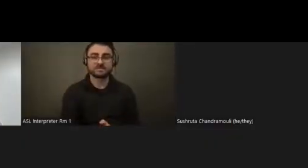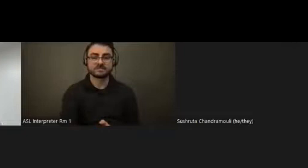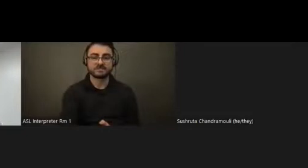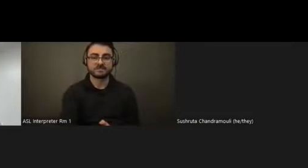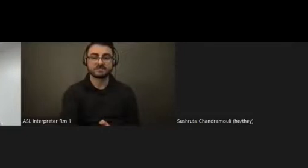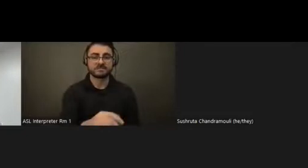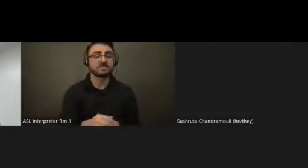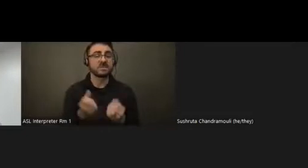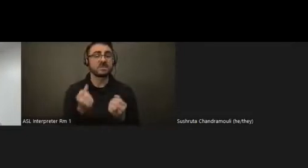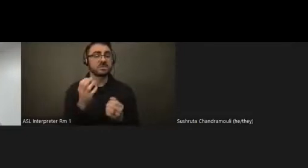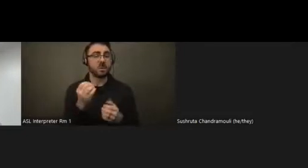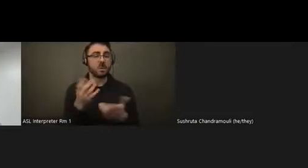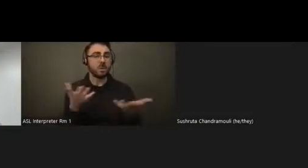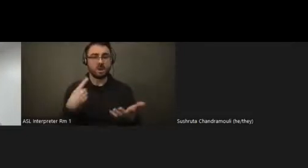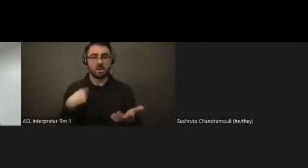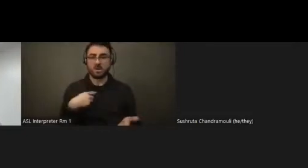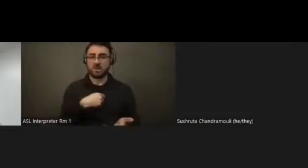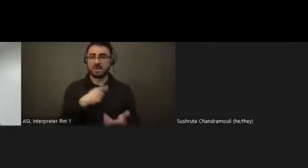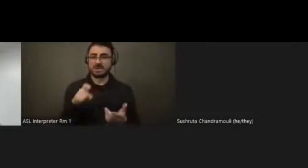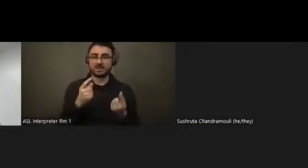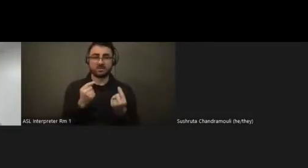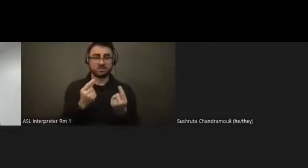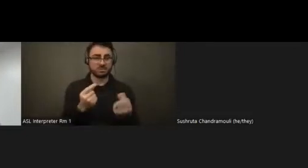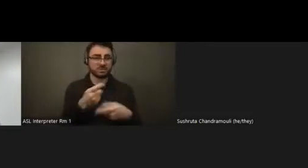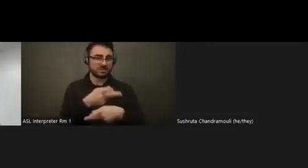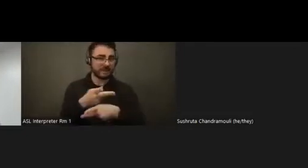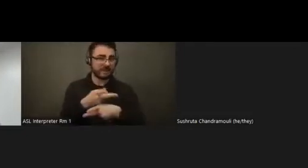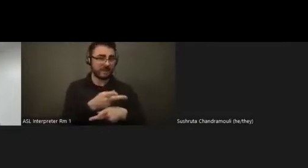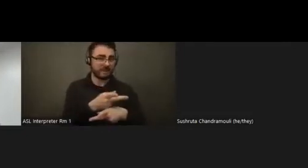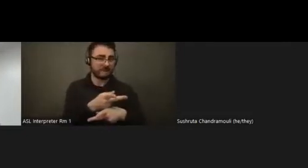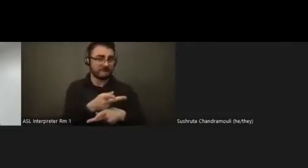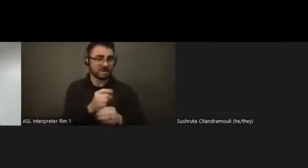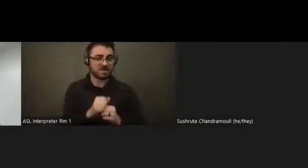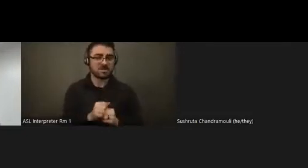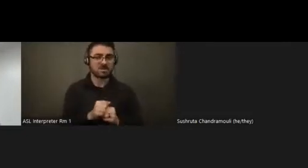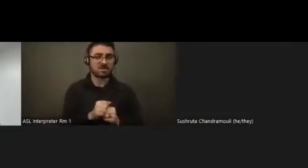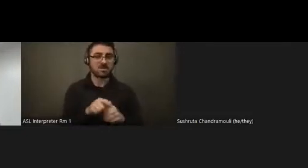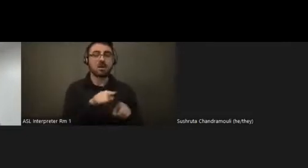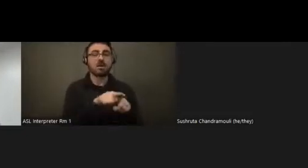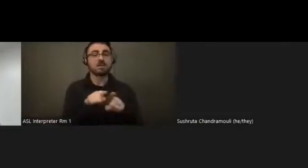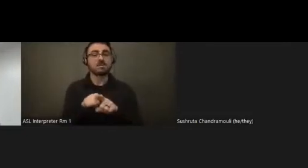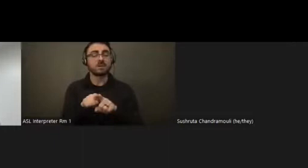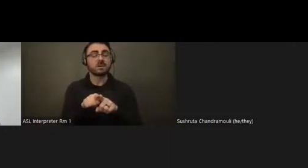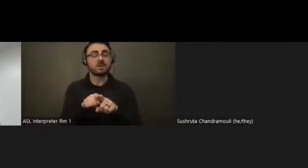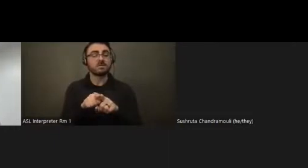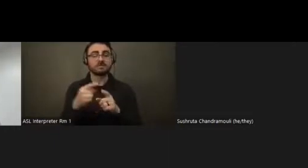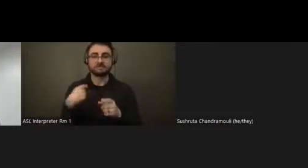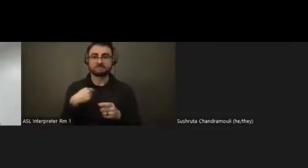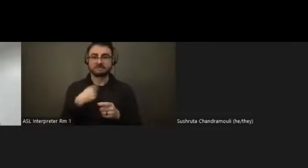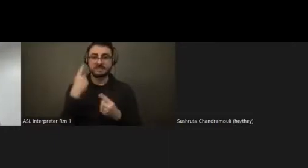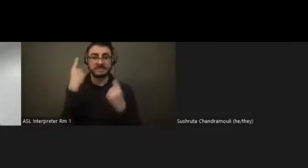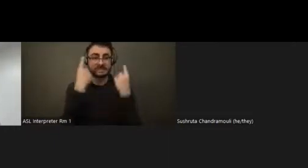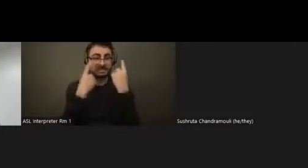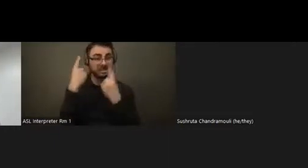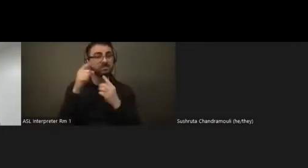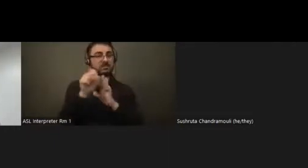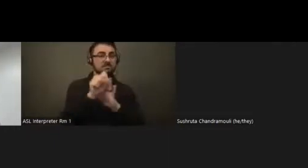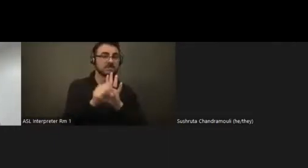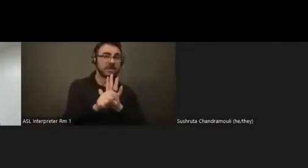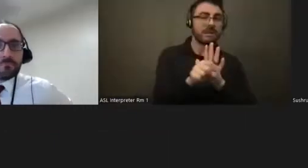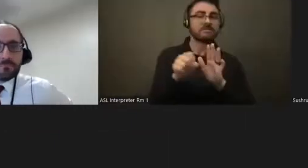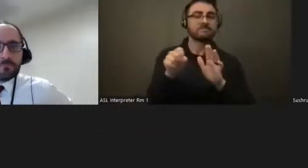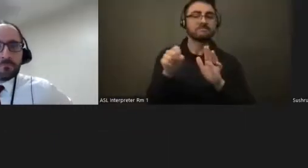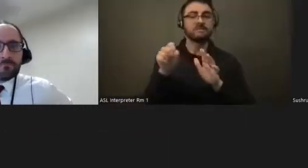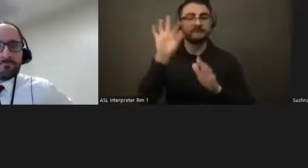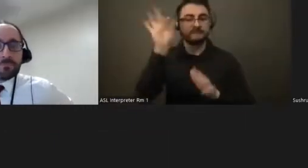take care of. And then lastly, consider all state and federal regulatory and legislative